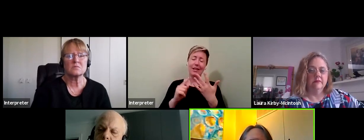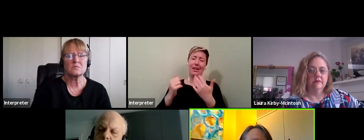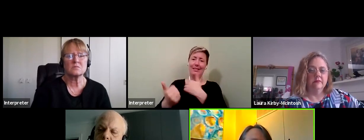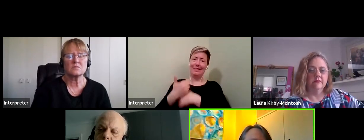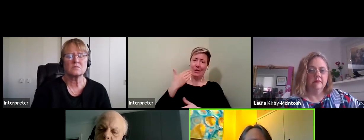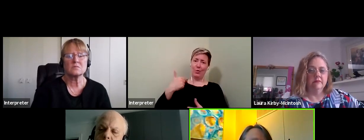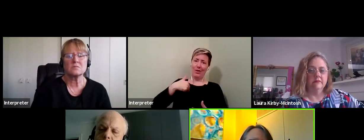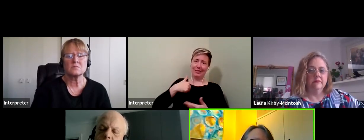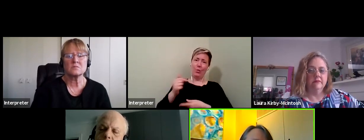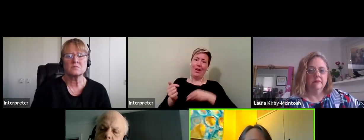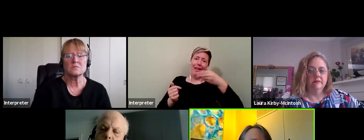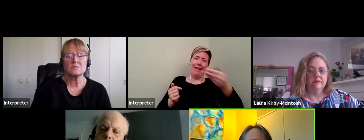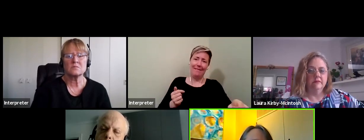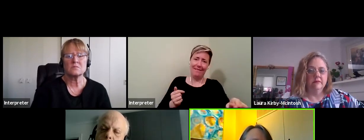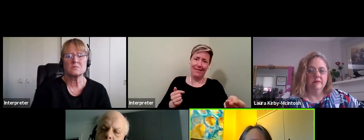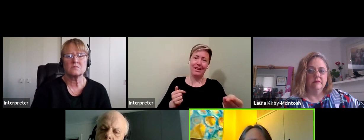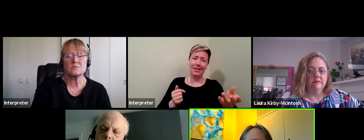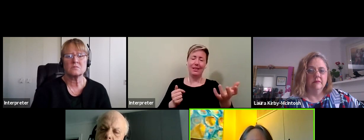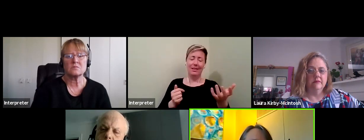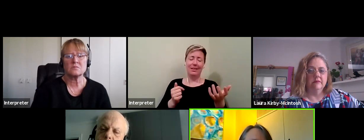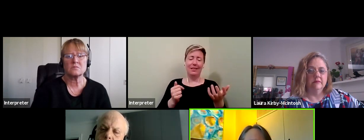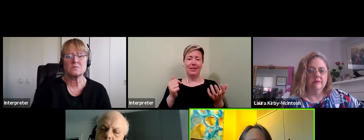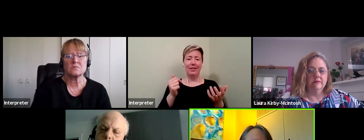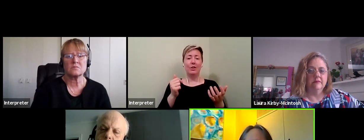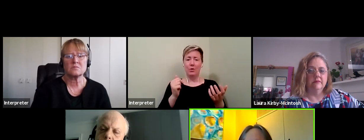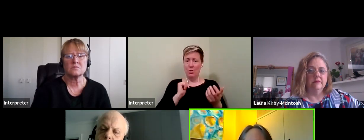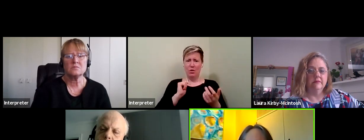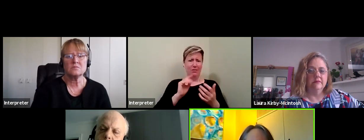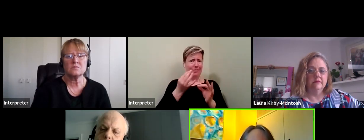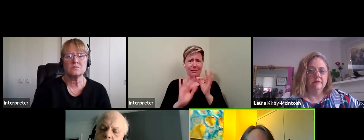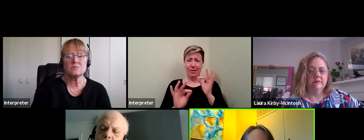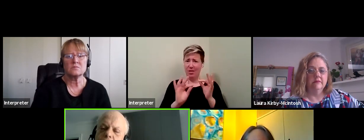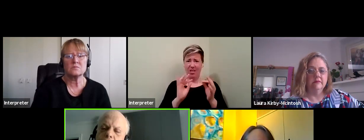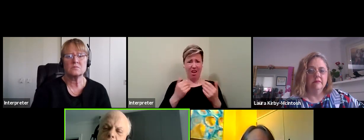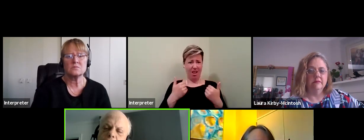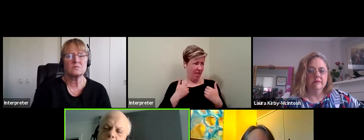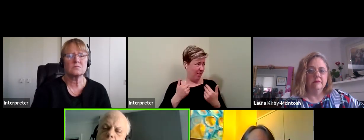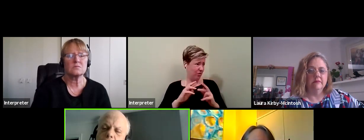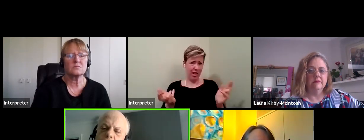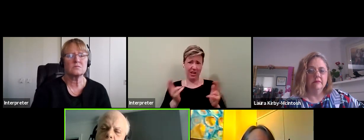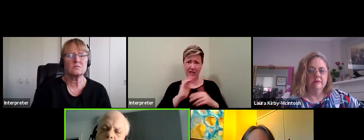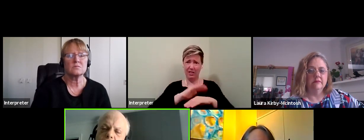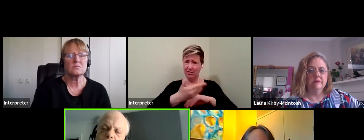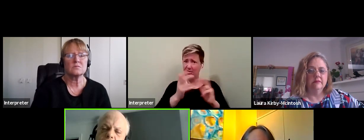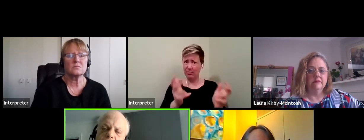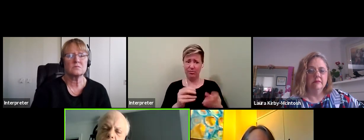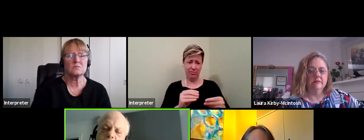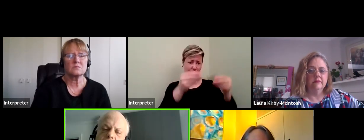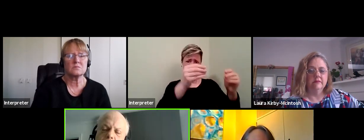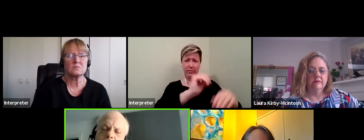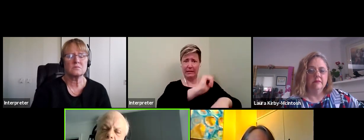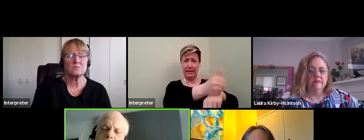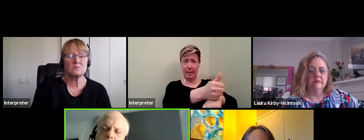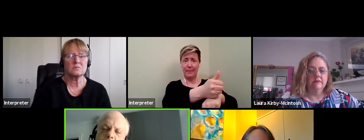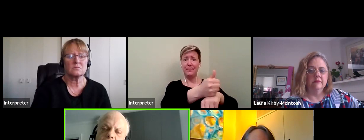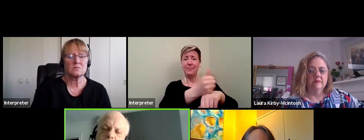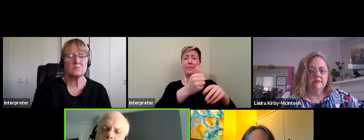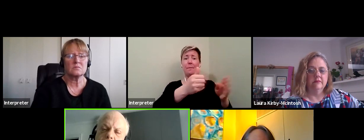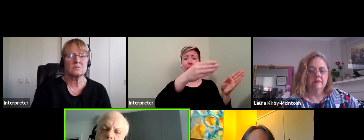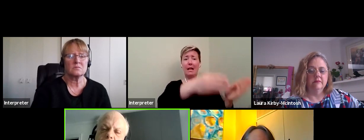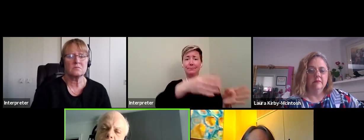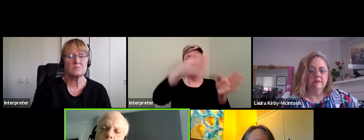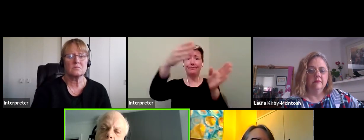which is quite simple. And I've set it up with our own existing technology. So you didn't have to buy new computers, and you've got kiosks that are spaced enough from